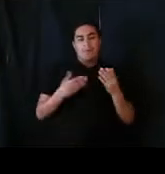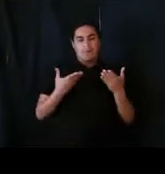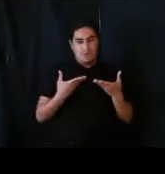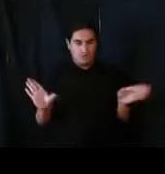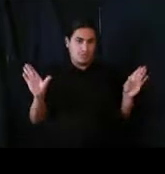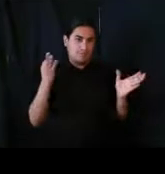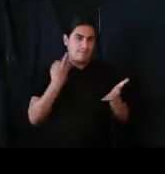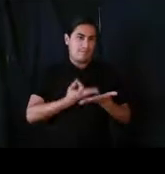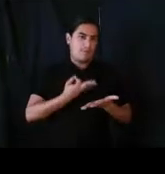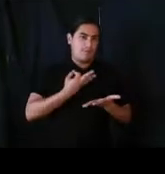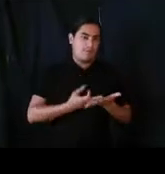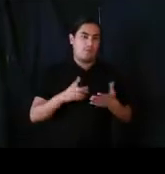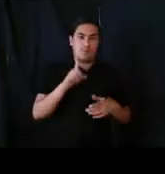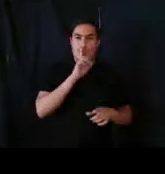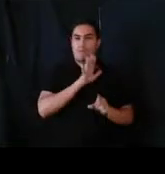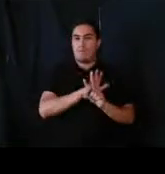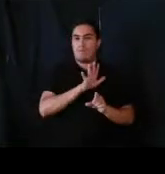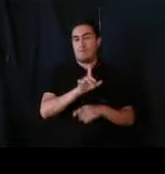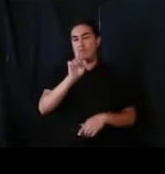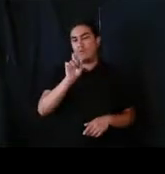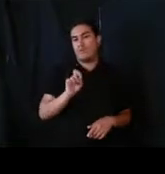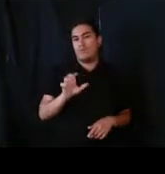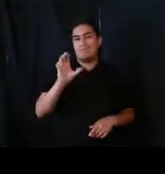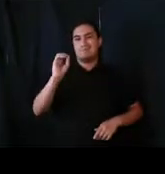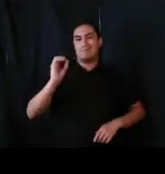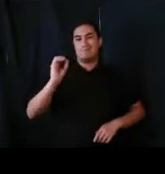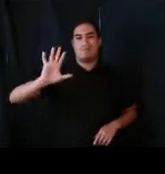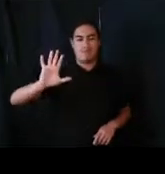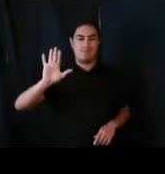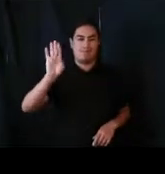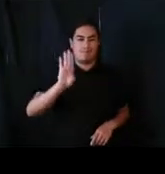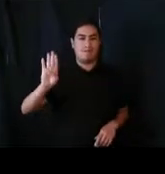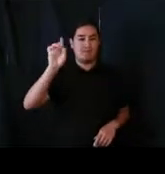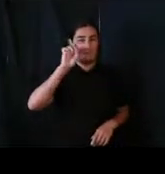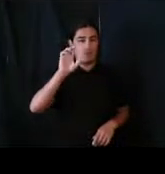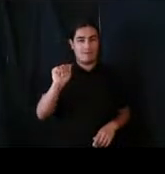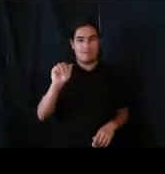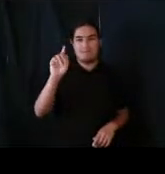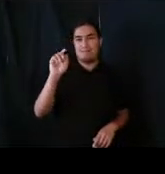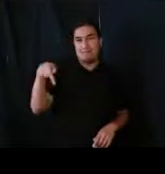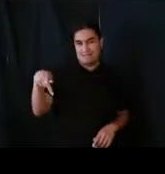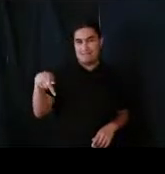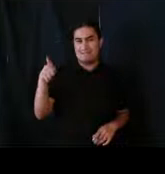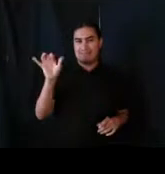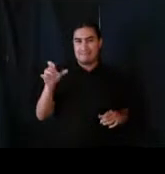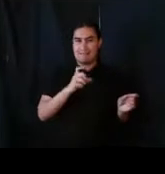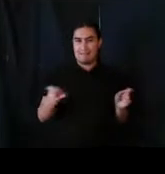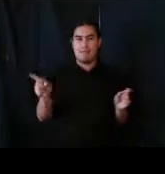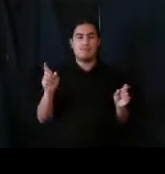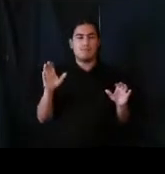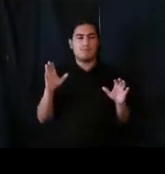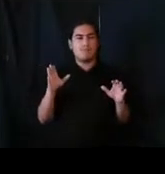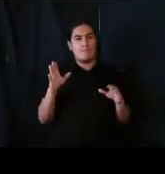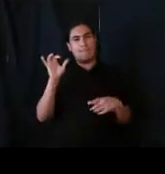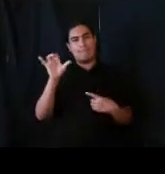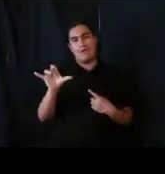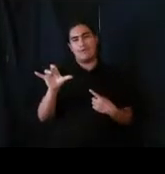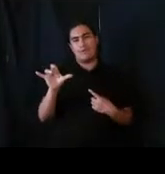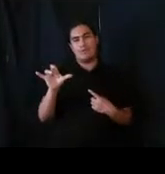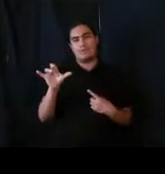funding the very popular 1.05 billion for atp that's allocated i'm sorry appropriated by the legislature for